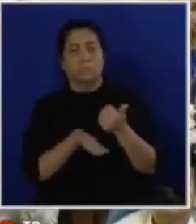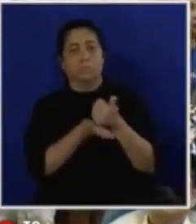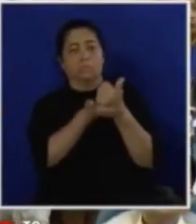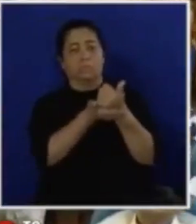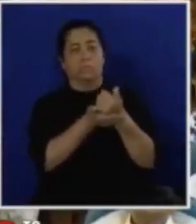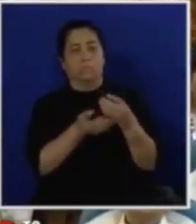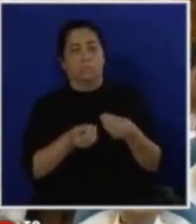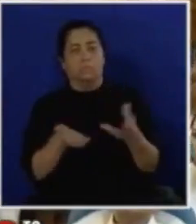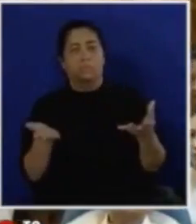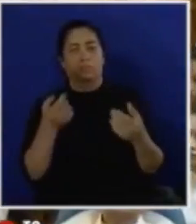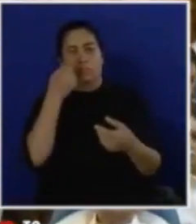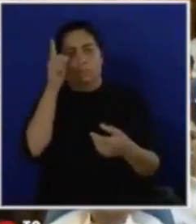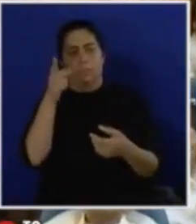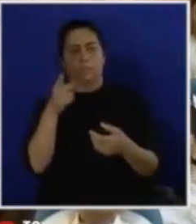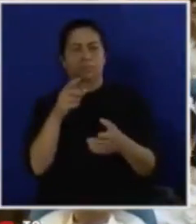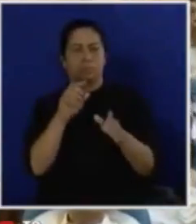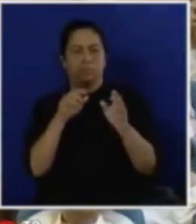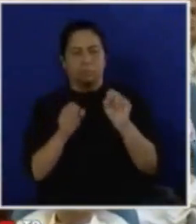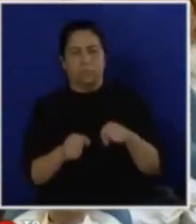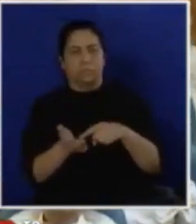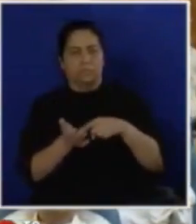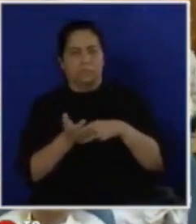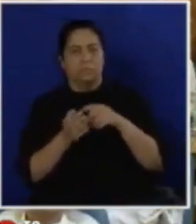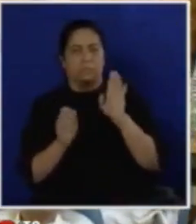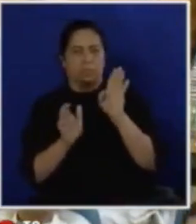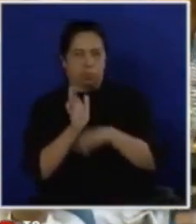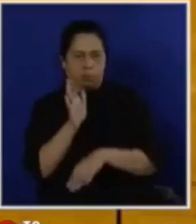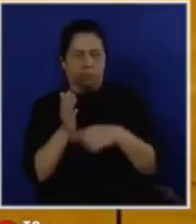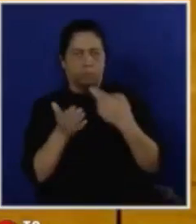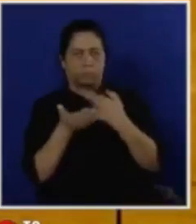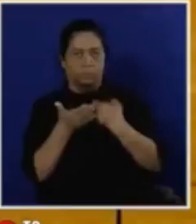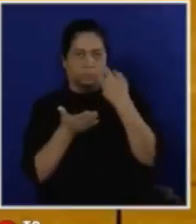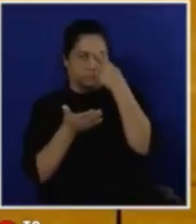to provide affordable rice for all.